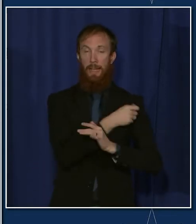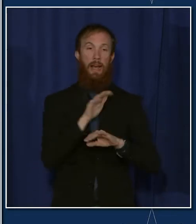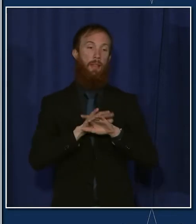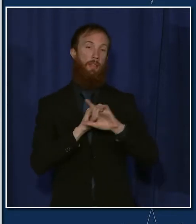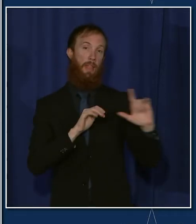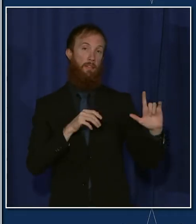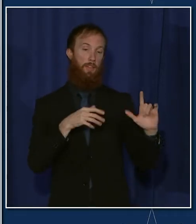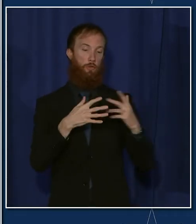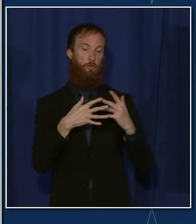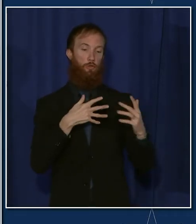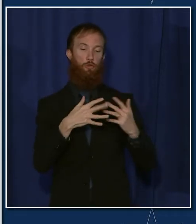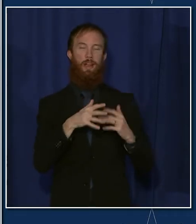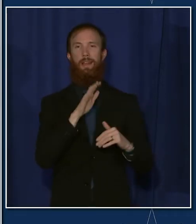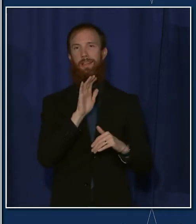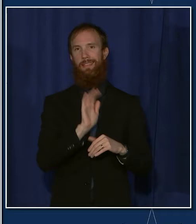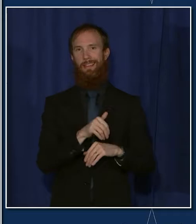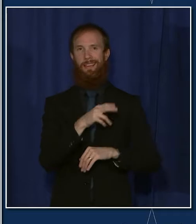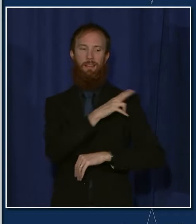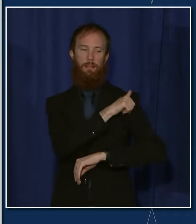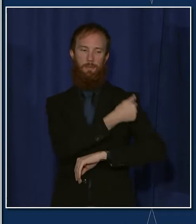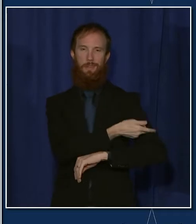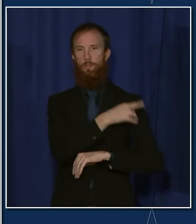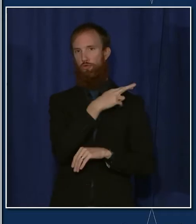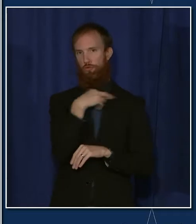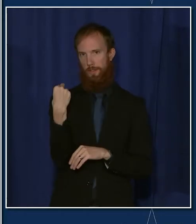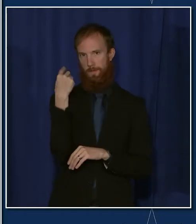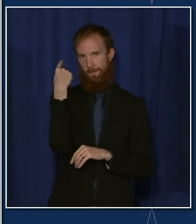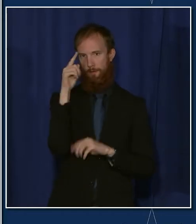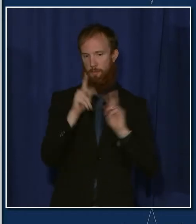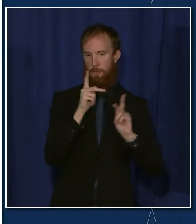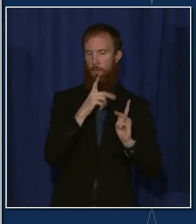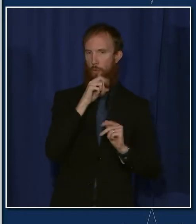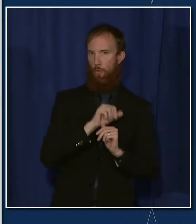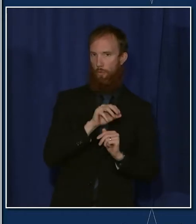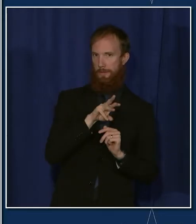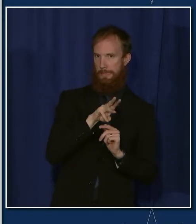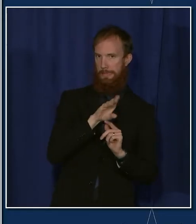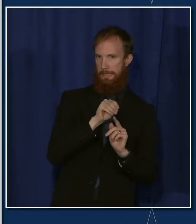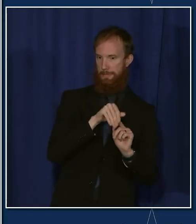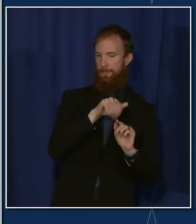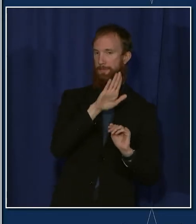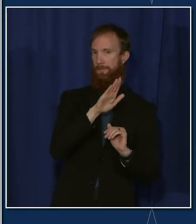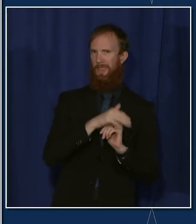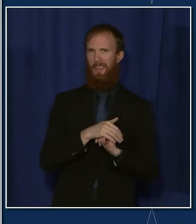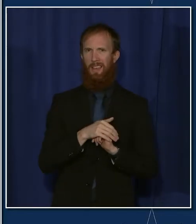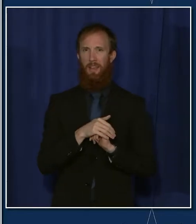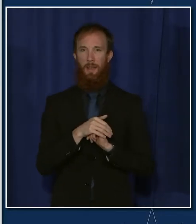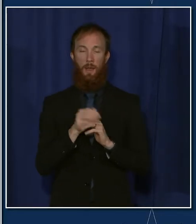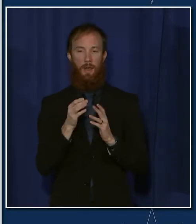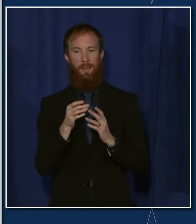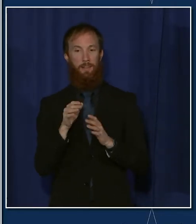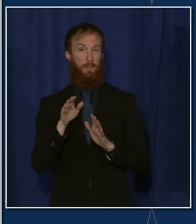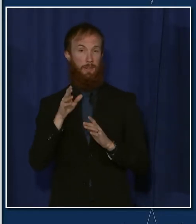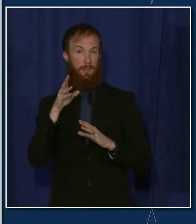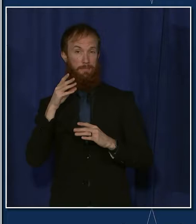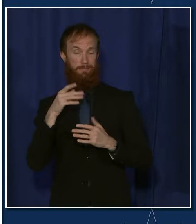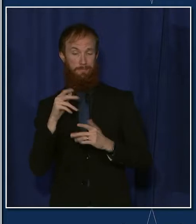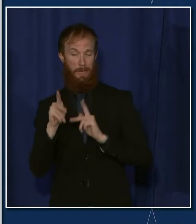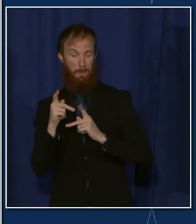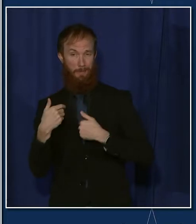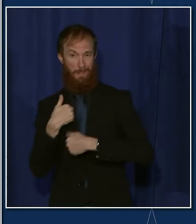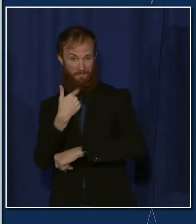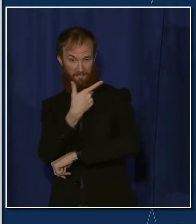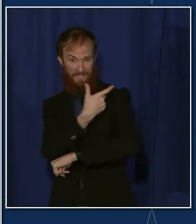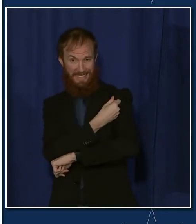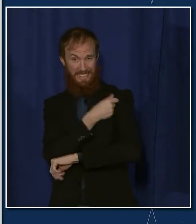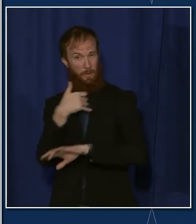you the hospitalization risk among unvaccinated people over 60. Breakthrough hospitalizations are very rare, but where we do see them, it